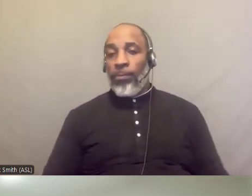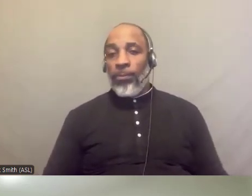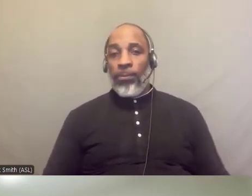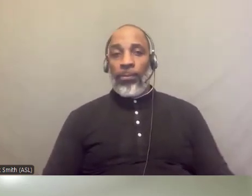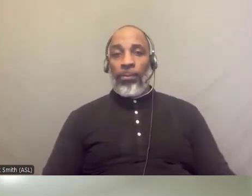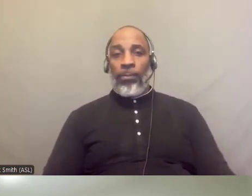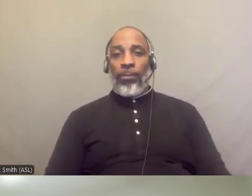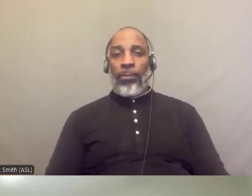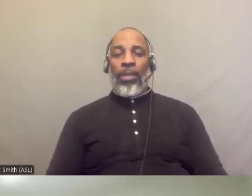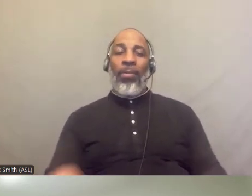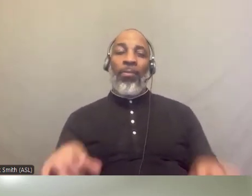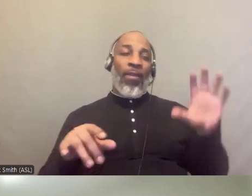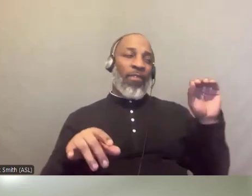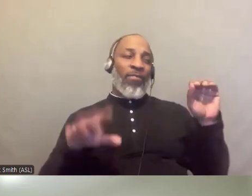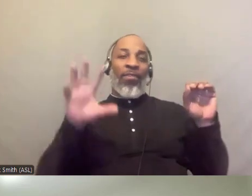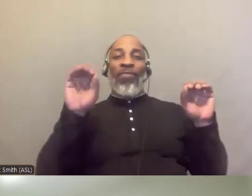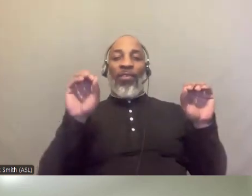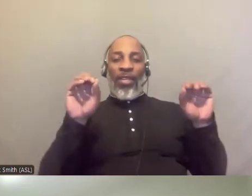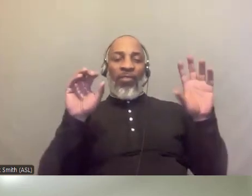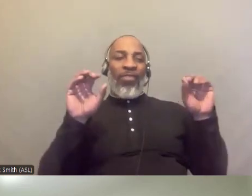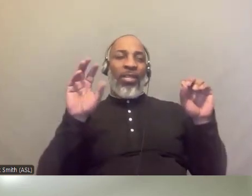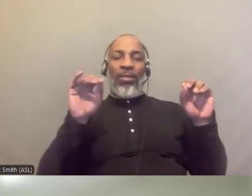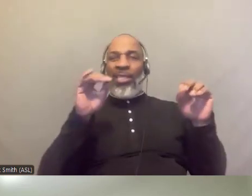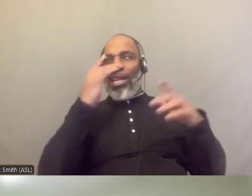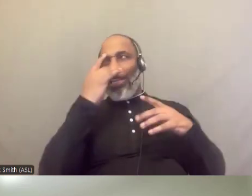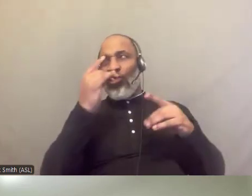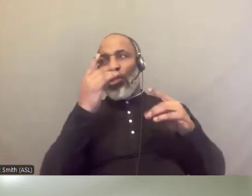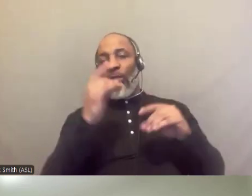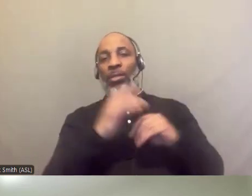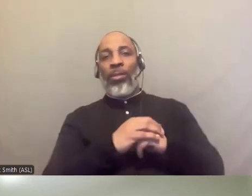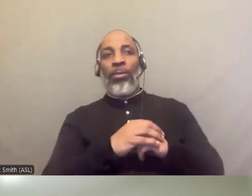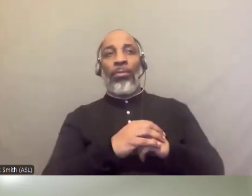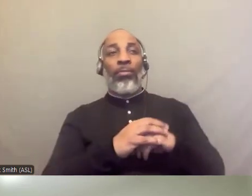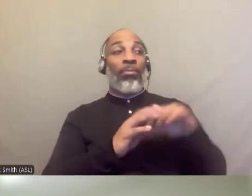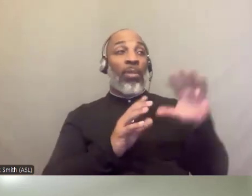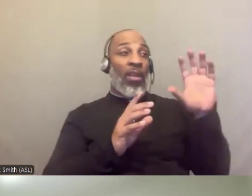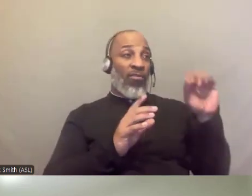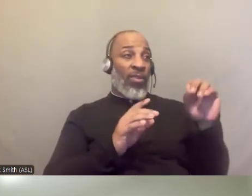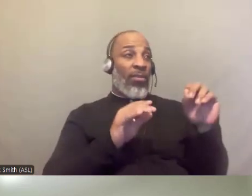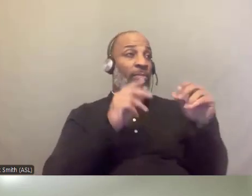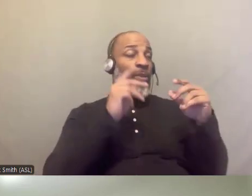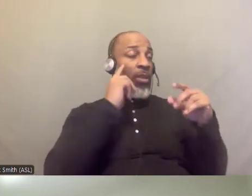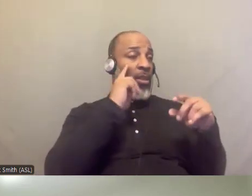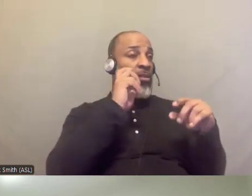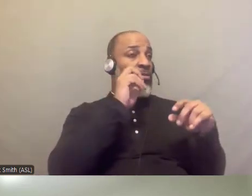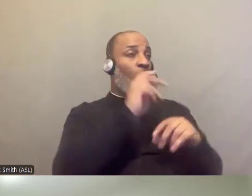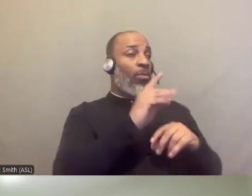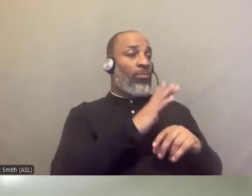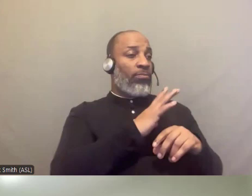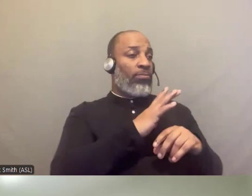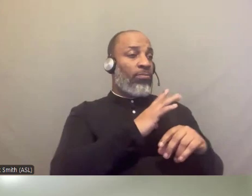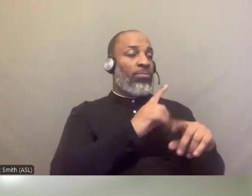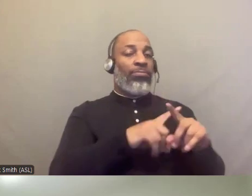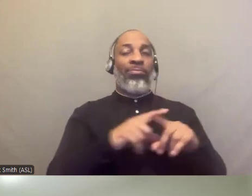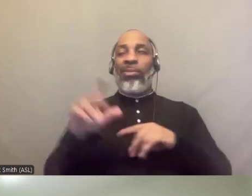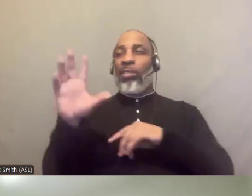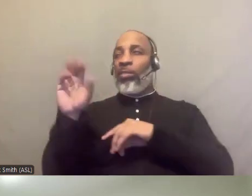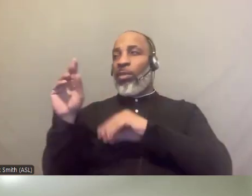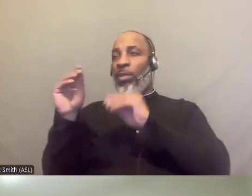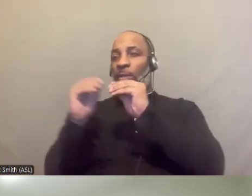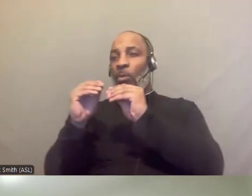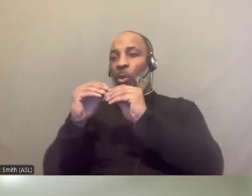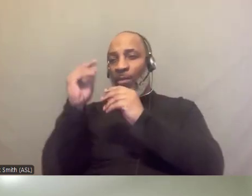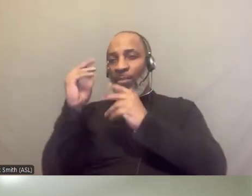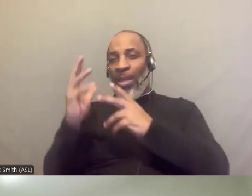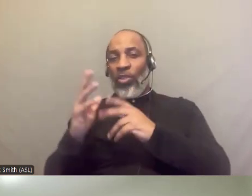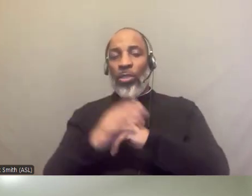This is about 50-50, which is interesting. So about 50% think it's okay. About 50% think we need more information